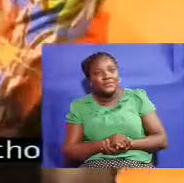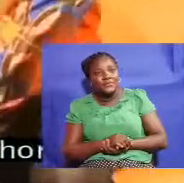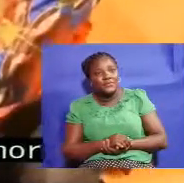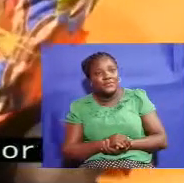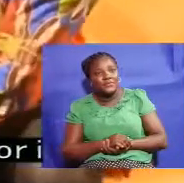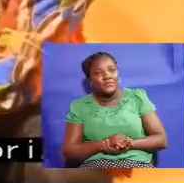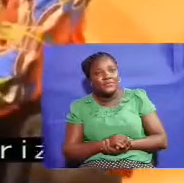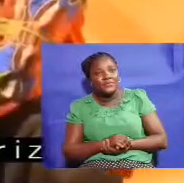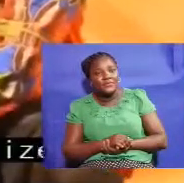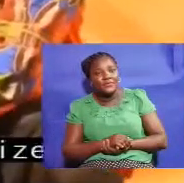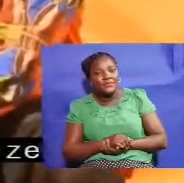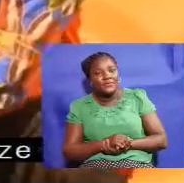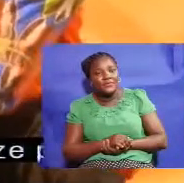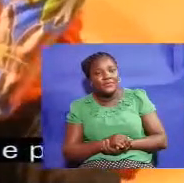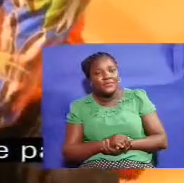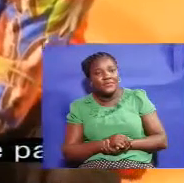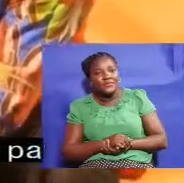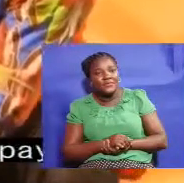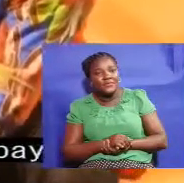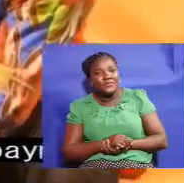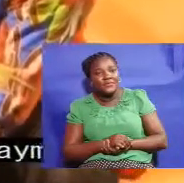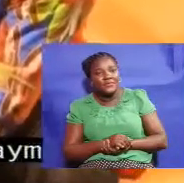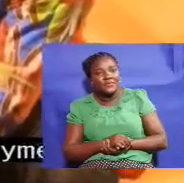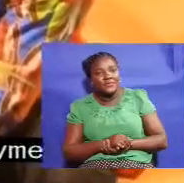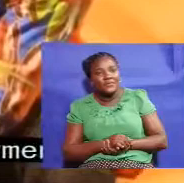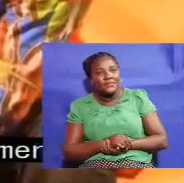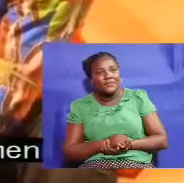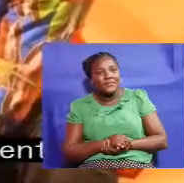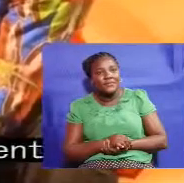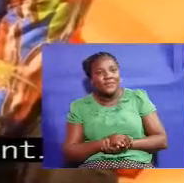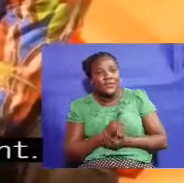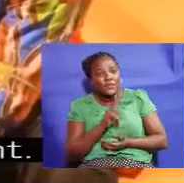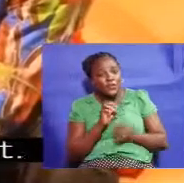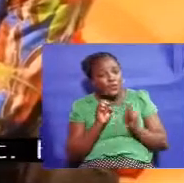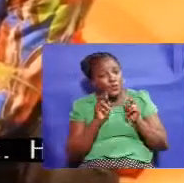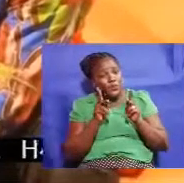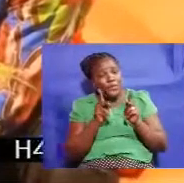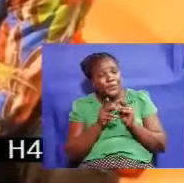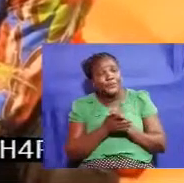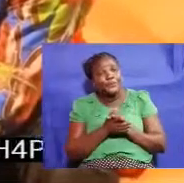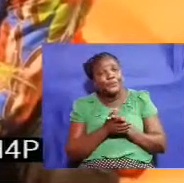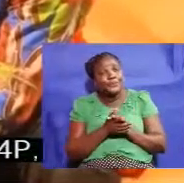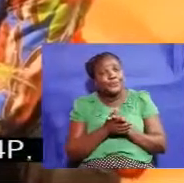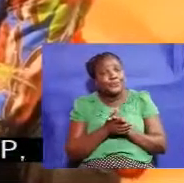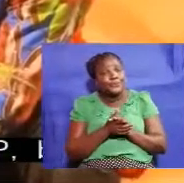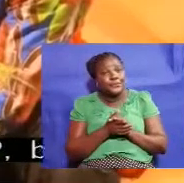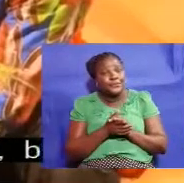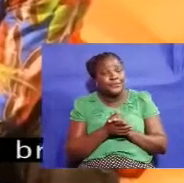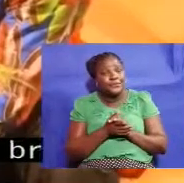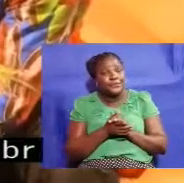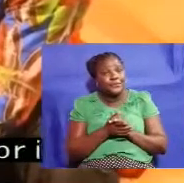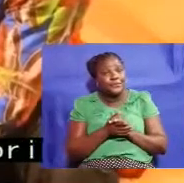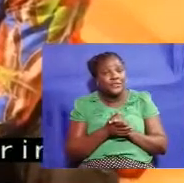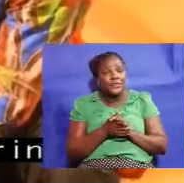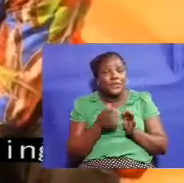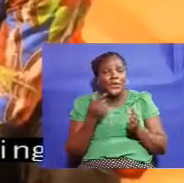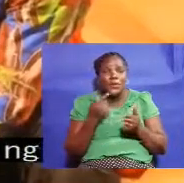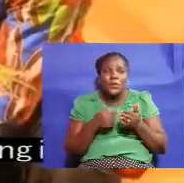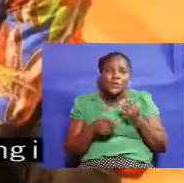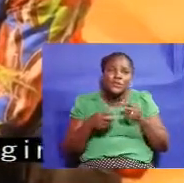Oh, come on. Talk to me. Is my baby okay? What is it?